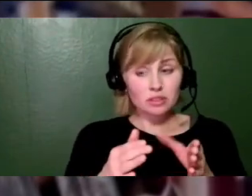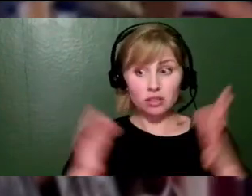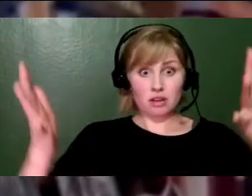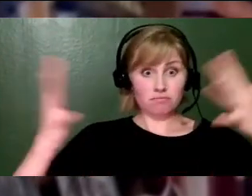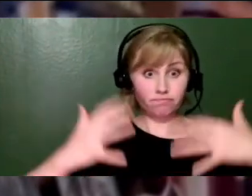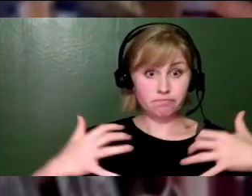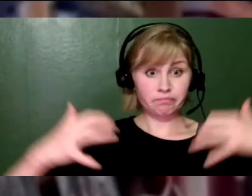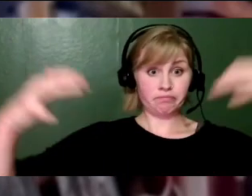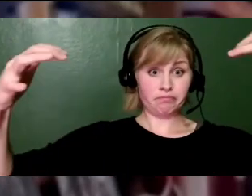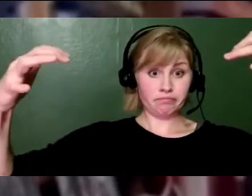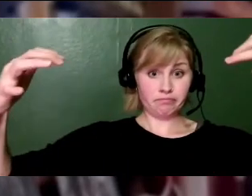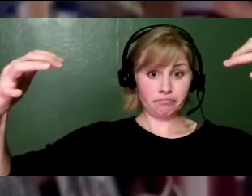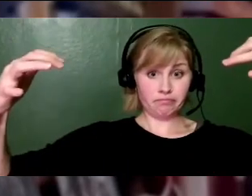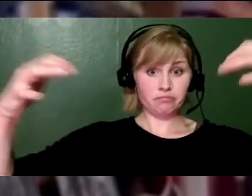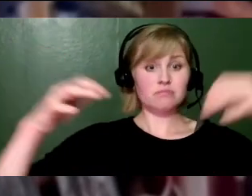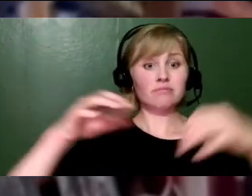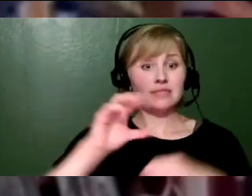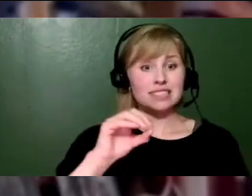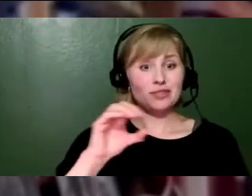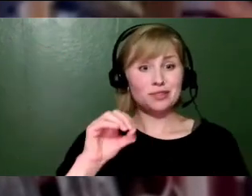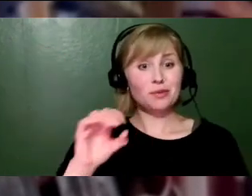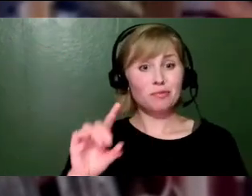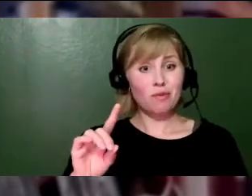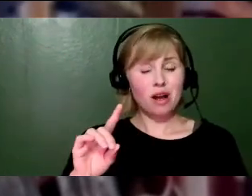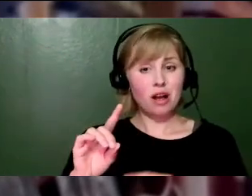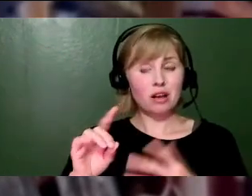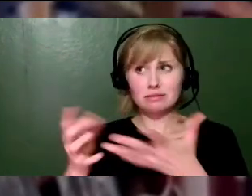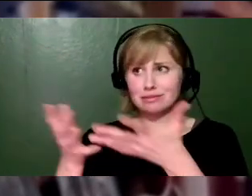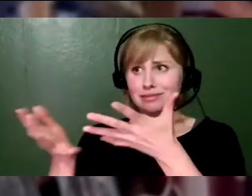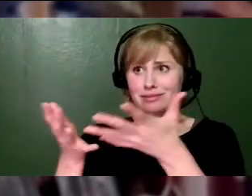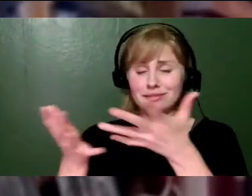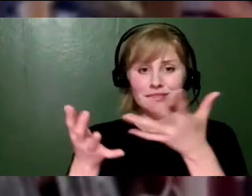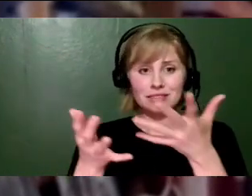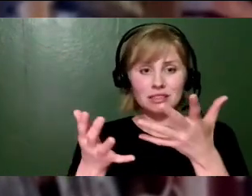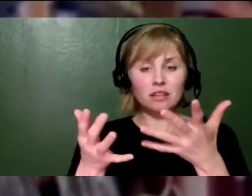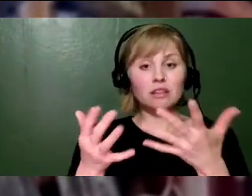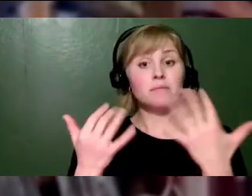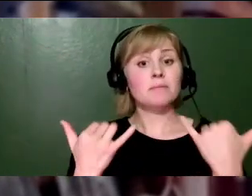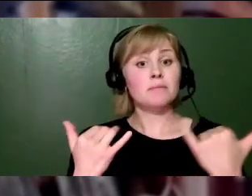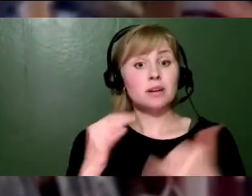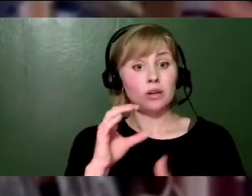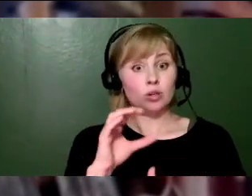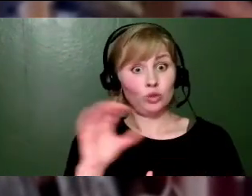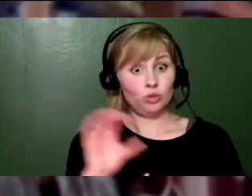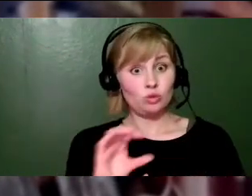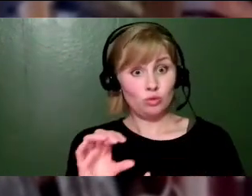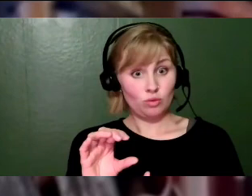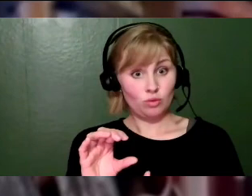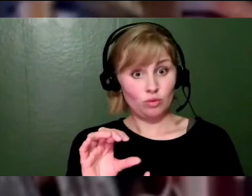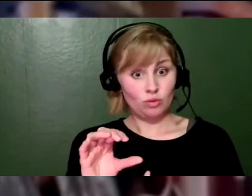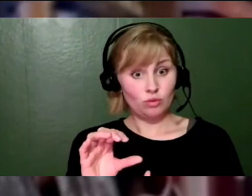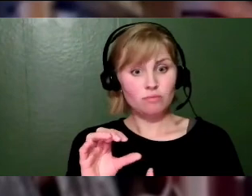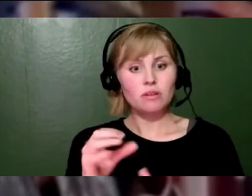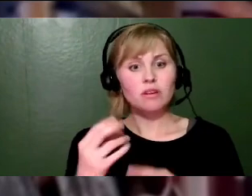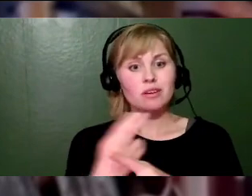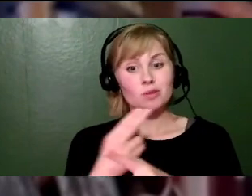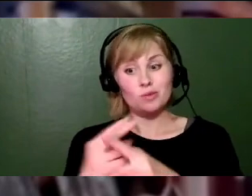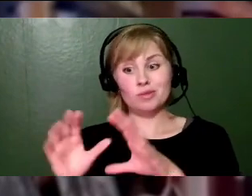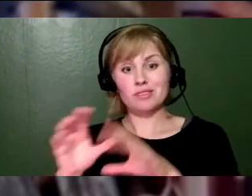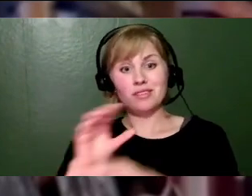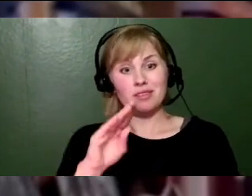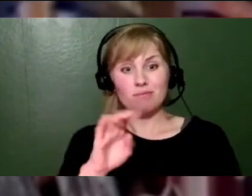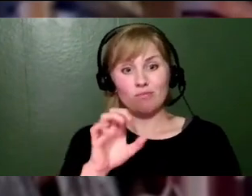with a lot of students one-on-one. But Zoom has actually enabled me to introduce through the breakout rooms an opportunity to have